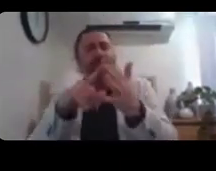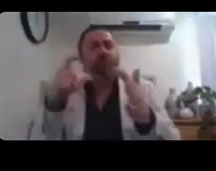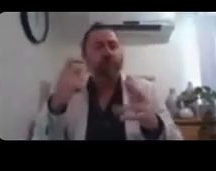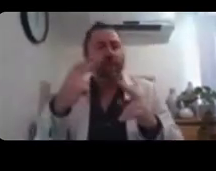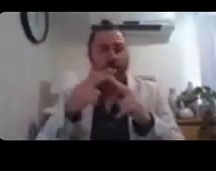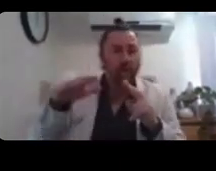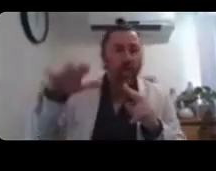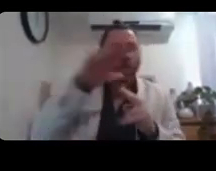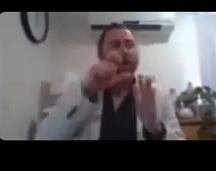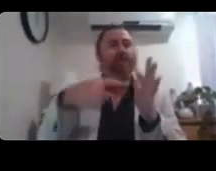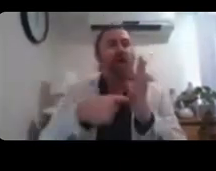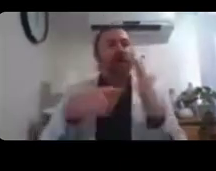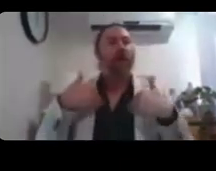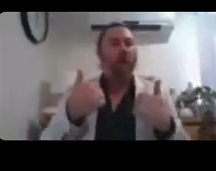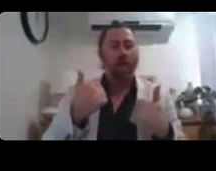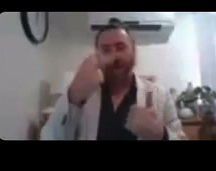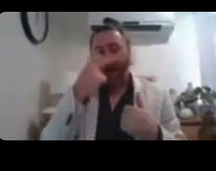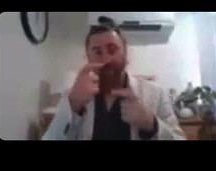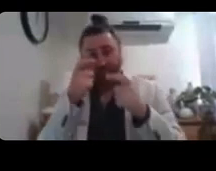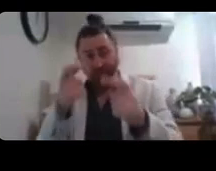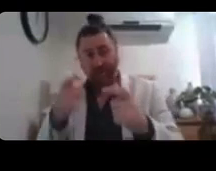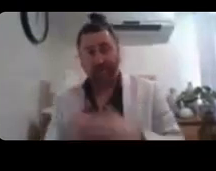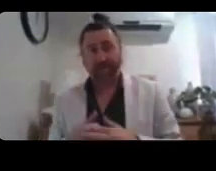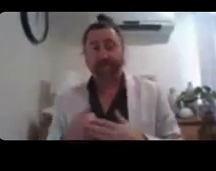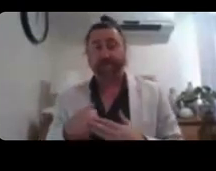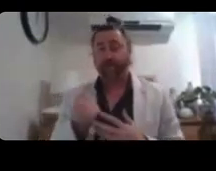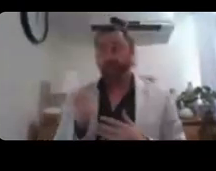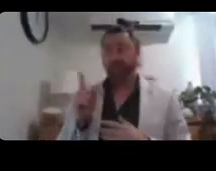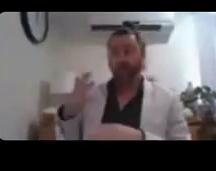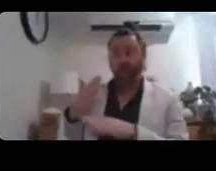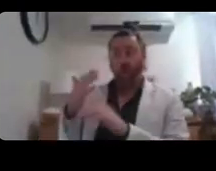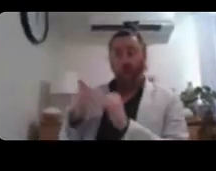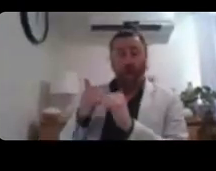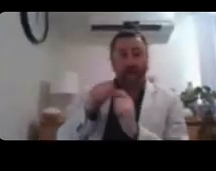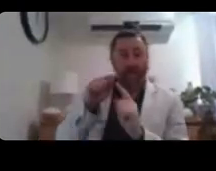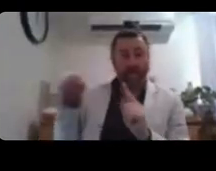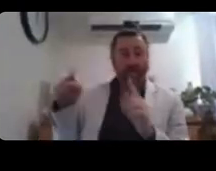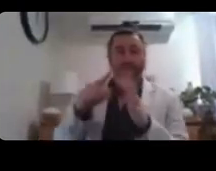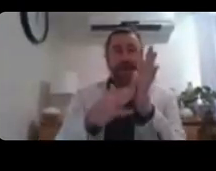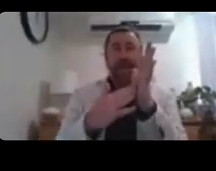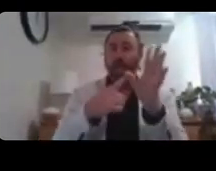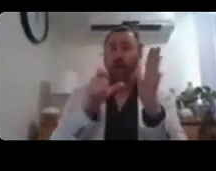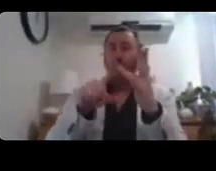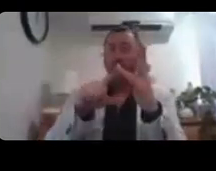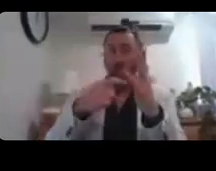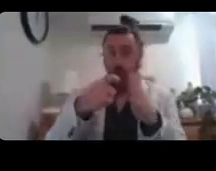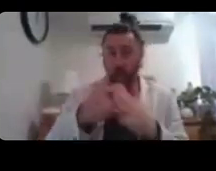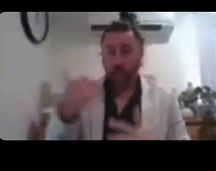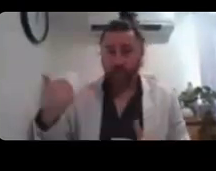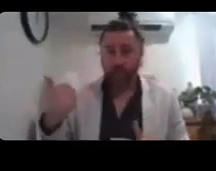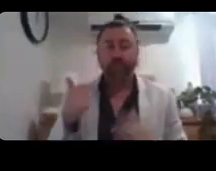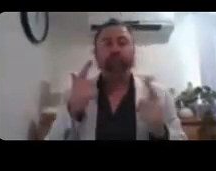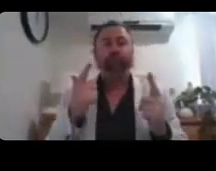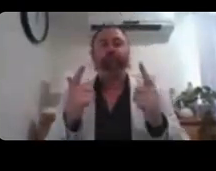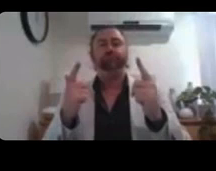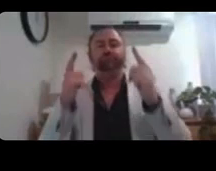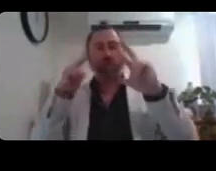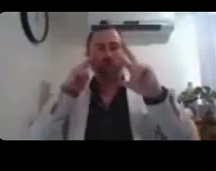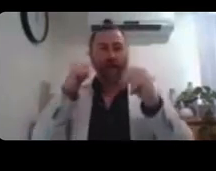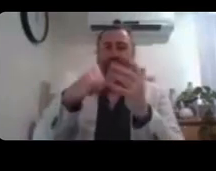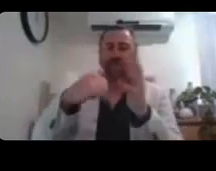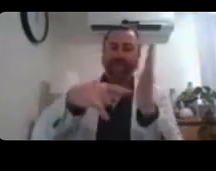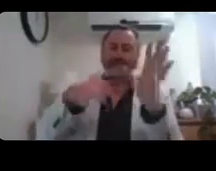of Health and Aged Care. I'm joined here today by my colleagues. I've got Emma Cook here, who's the Director of the Star Ratings